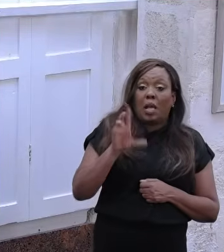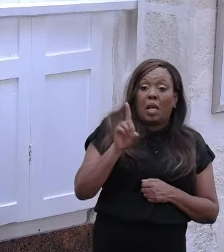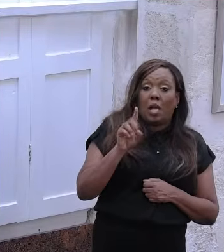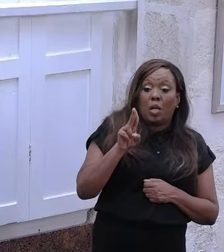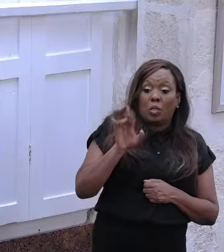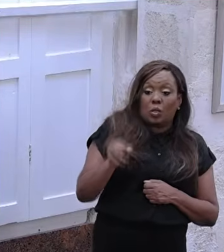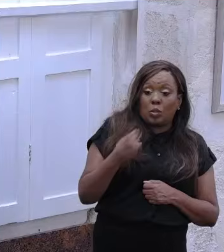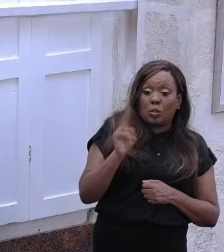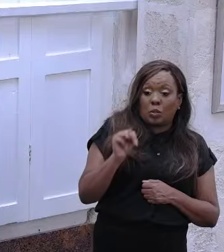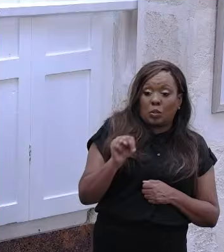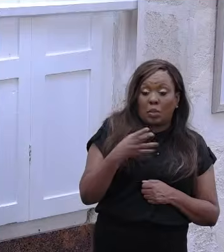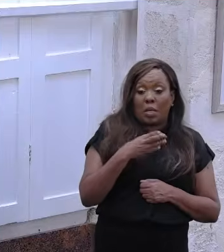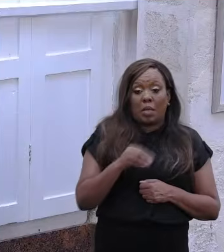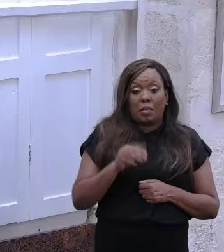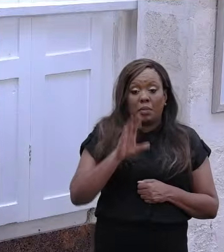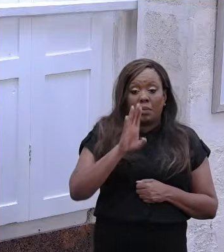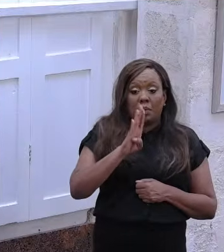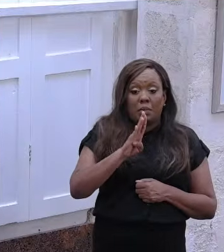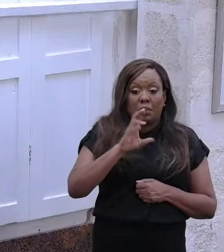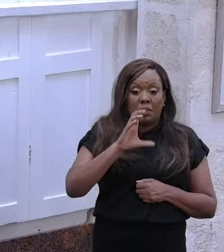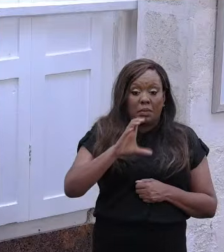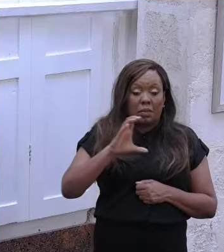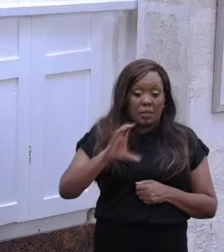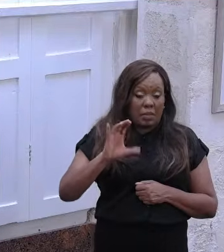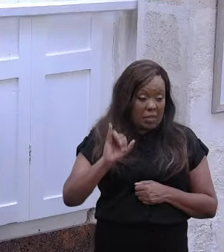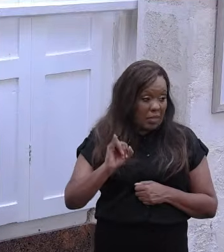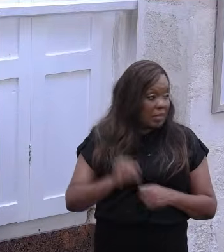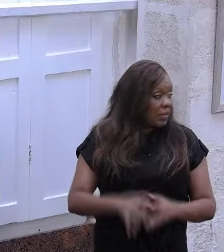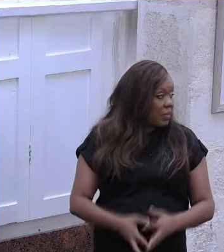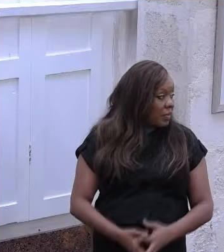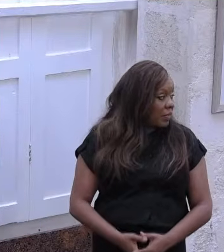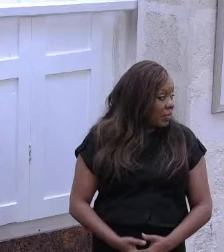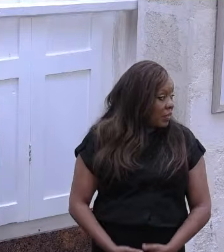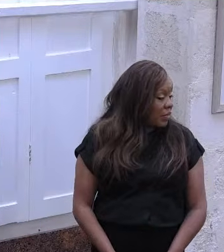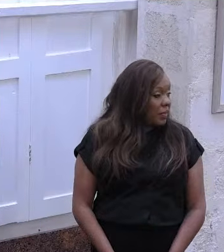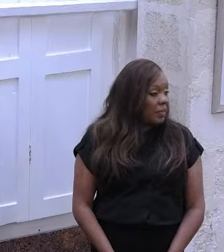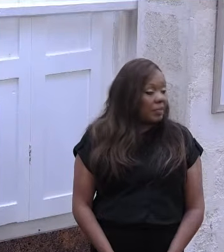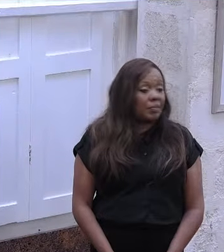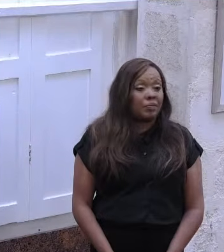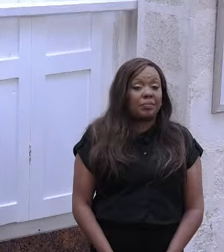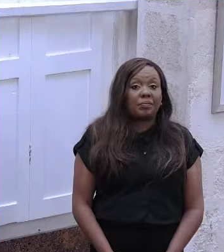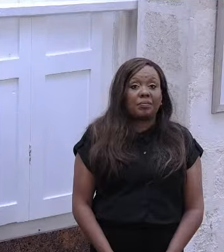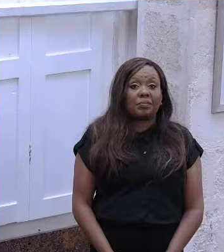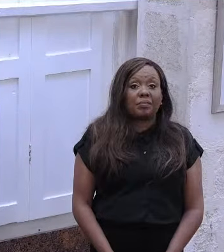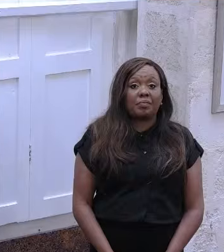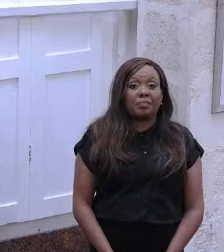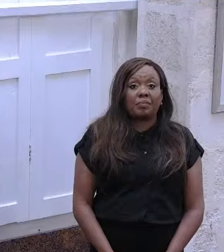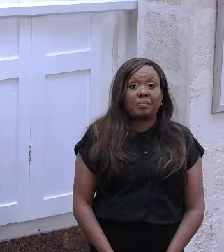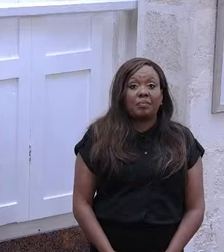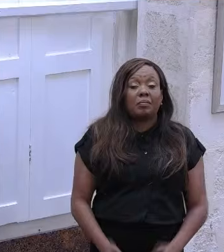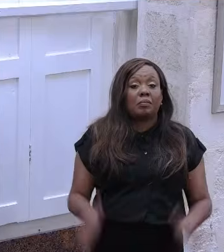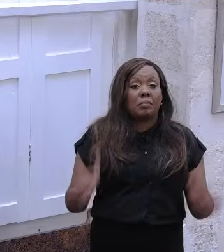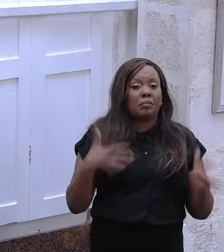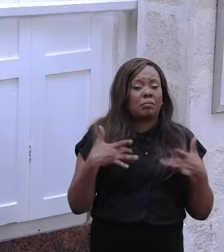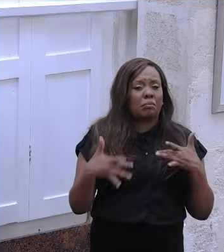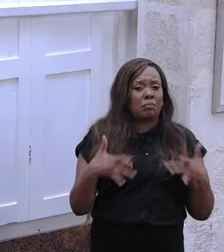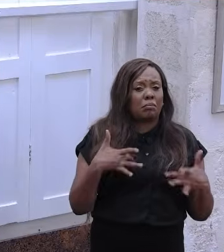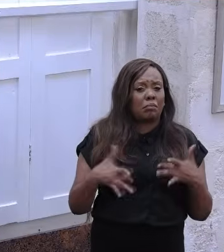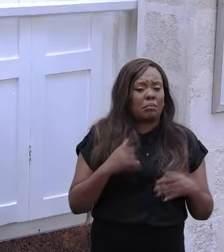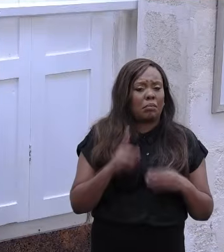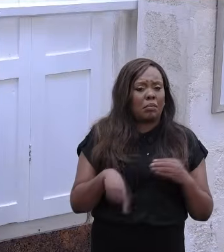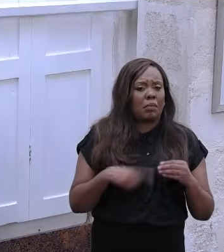Chamber of Commerce and Industry. The individual submitters expressed concern about wage disparity favoring foreign